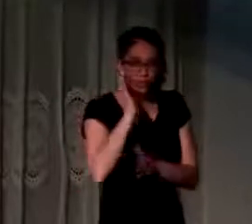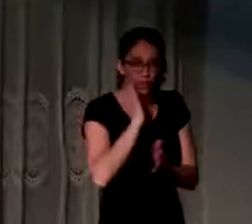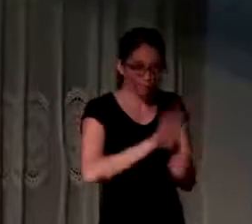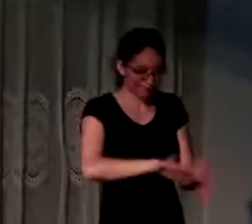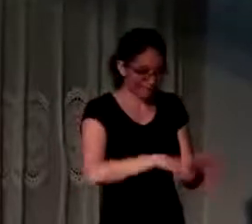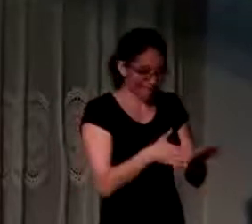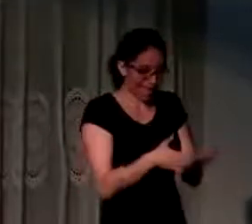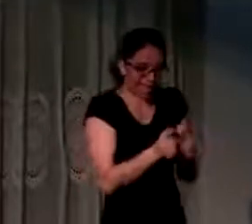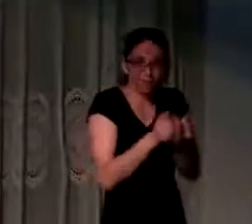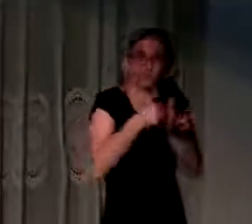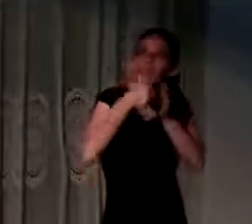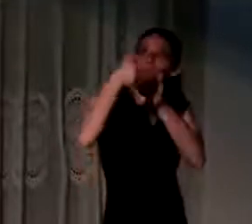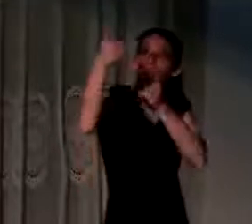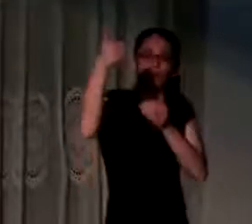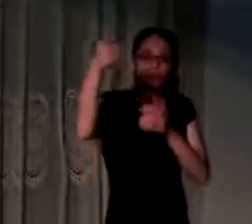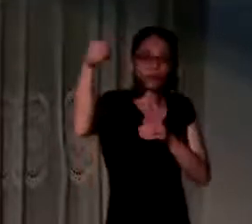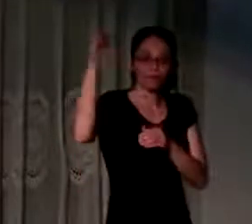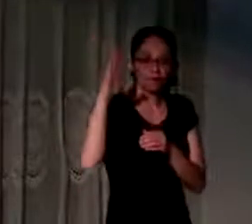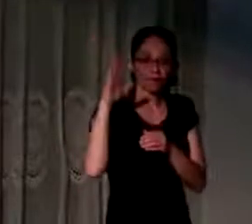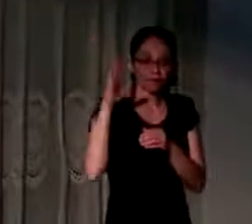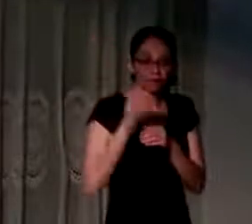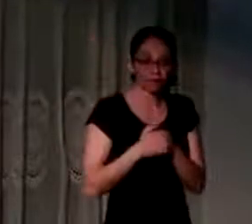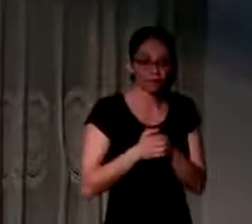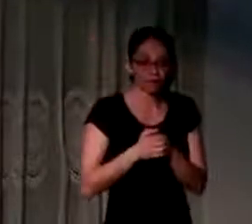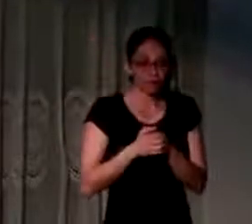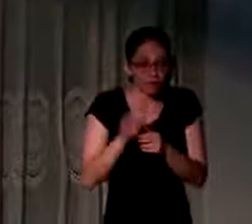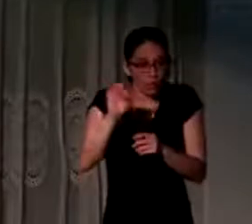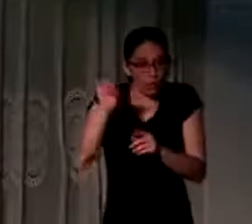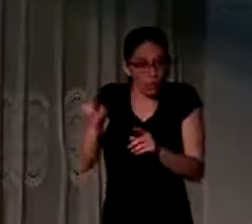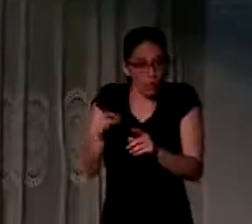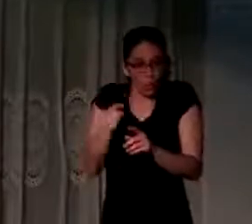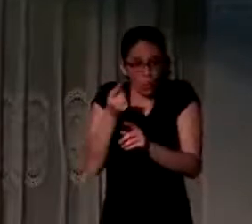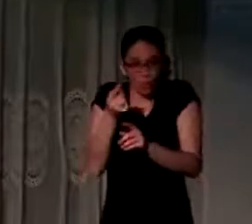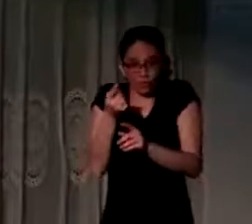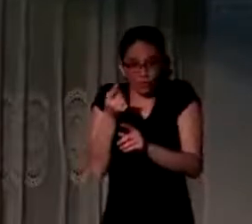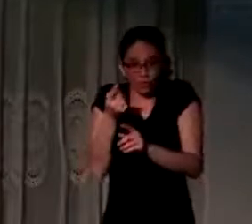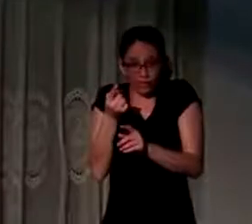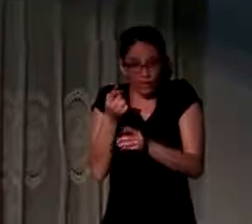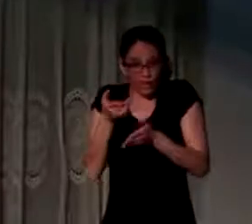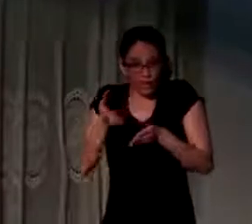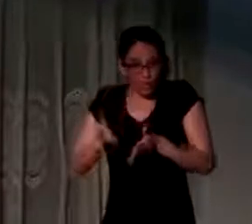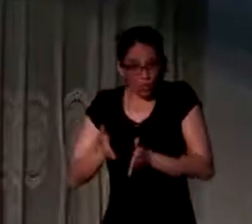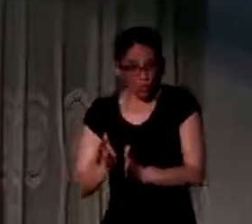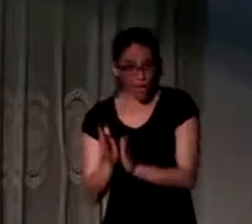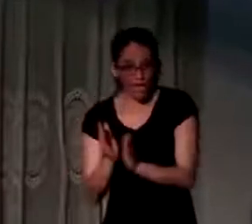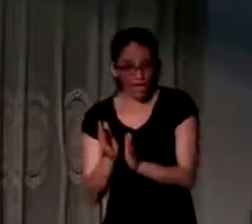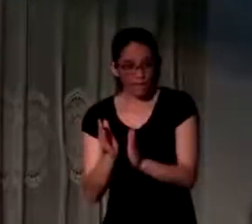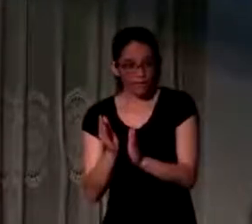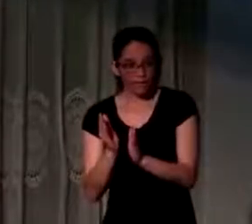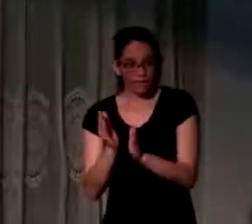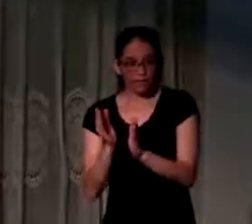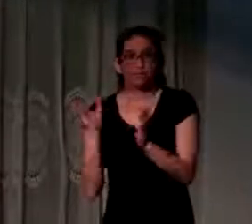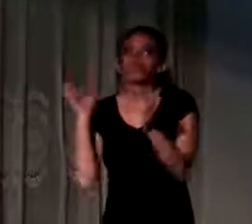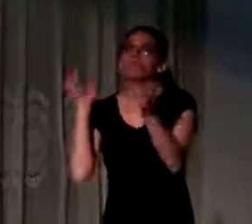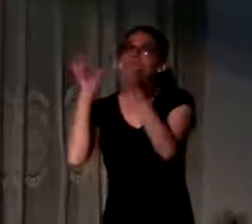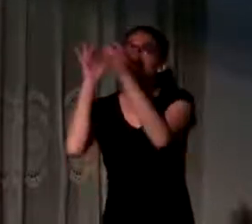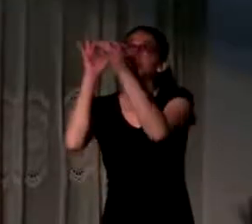And the only way to make sure that you never leave God is for someone to pay everything you did